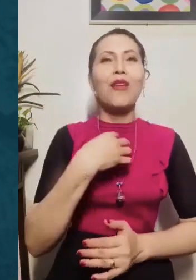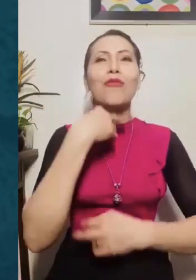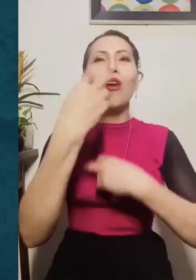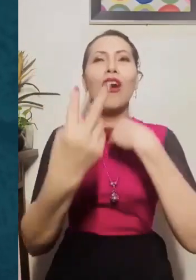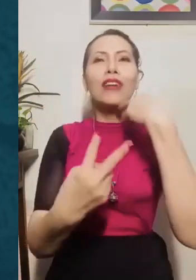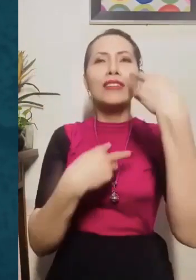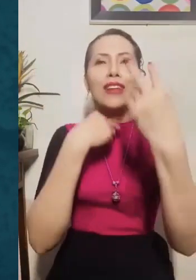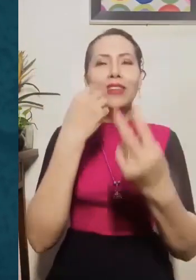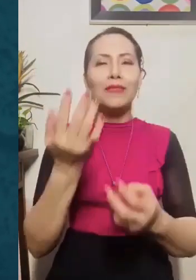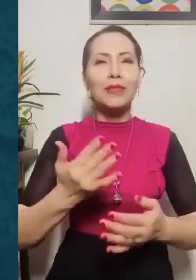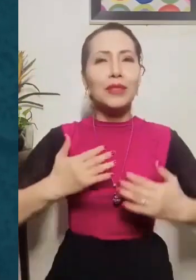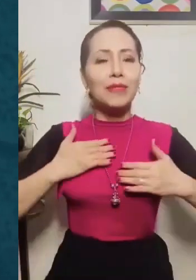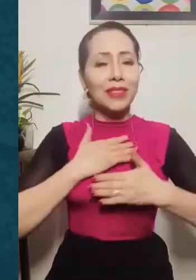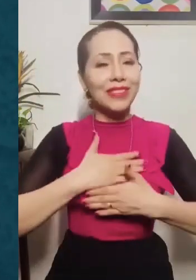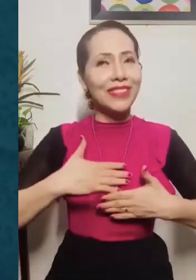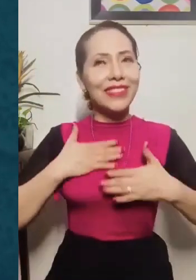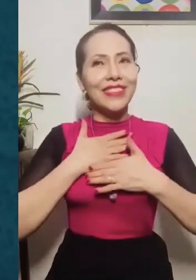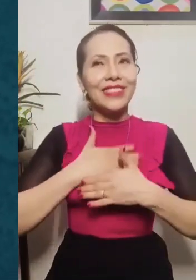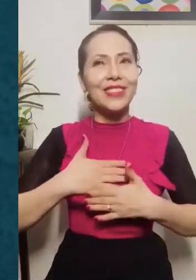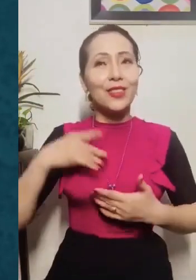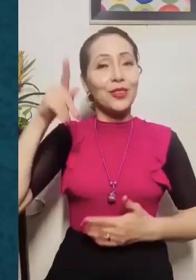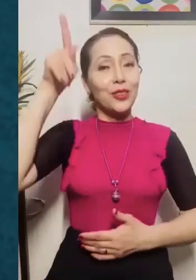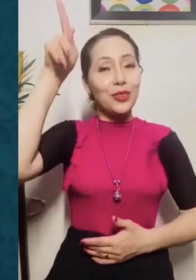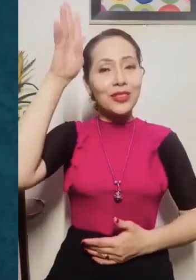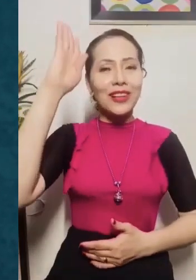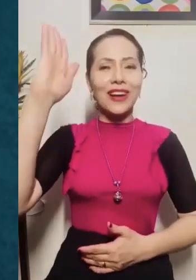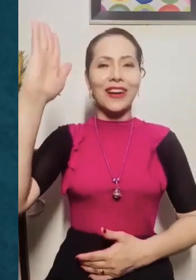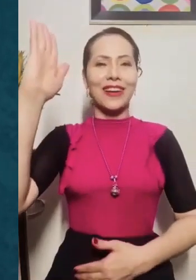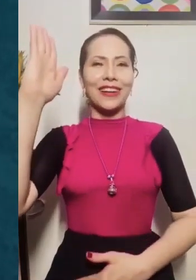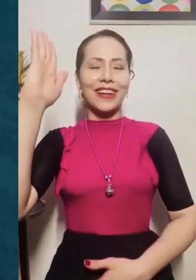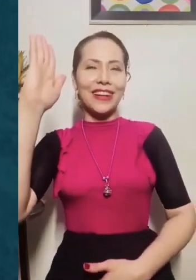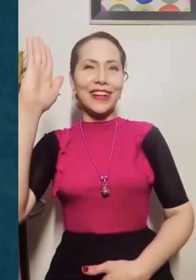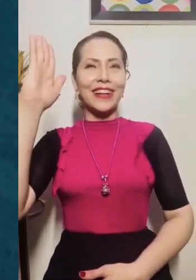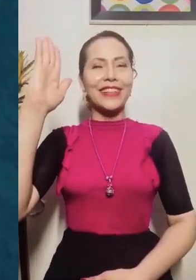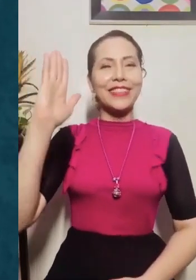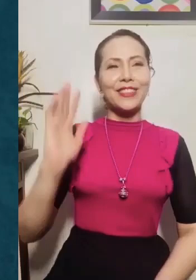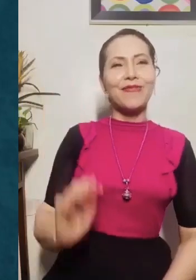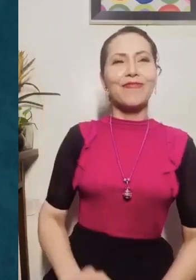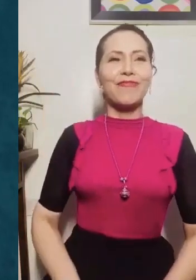you. May our voices be pleasing to you, God.